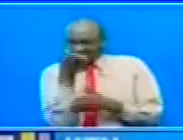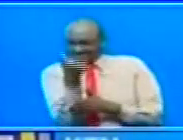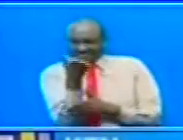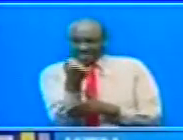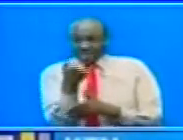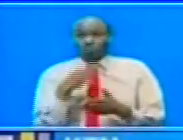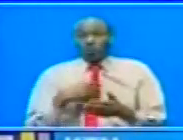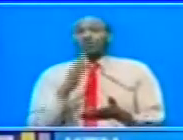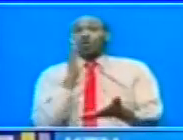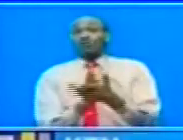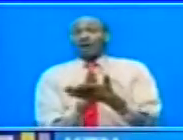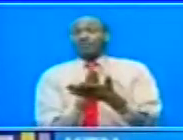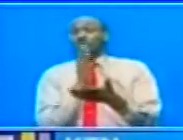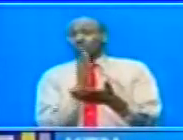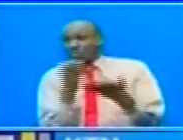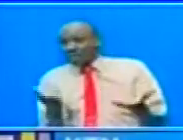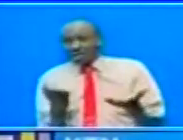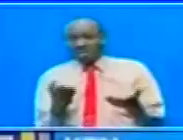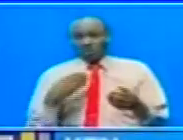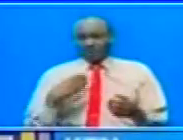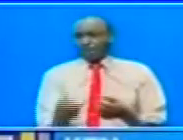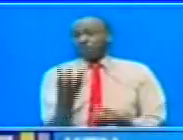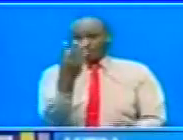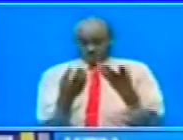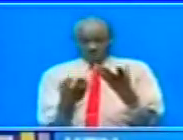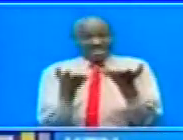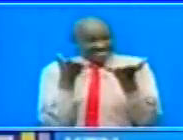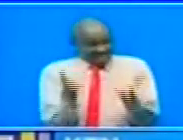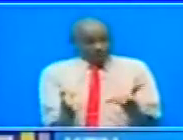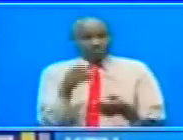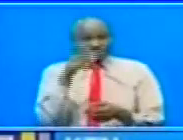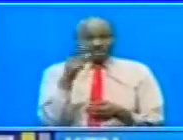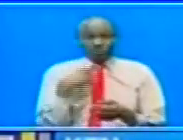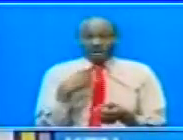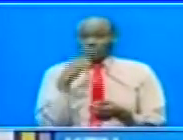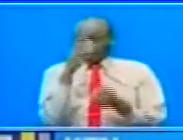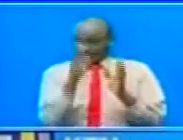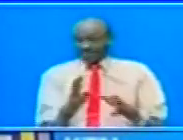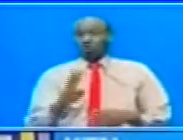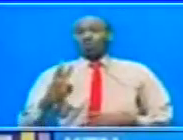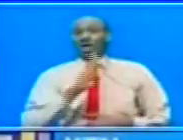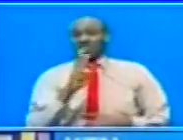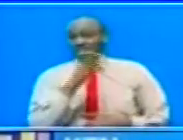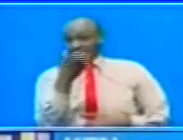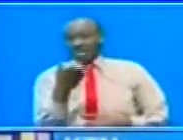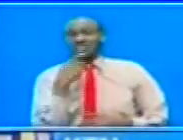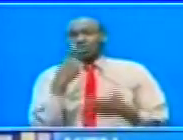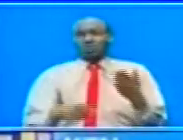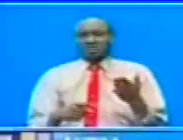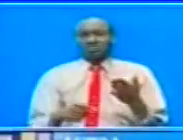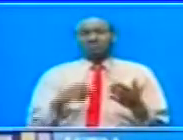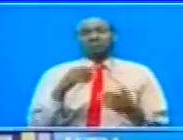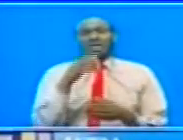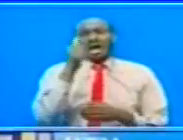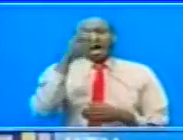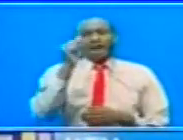to verify in due time. There was the two blasts. Let's now bring in a man in Wajir County, Faisal Abdulrahman.